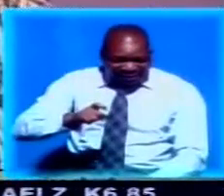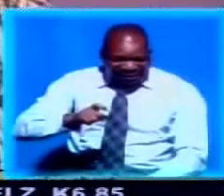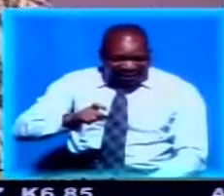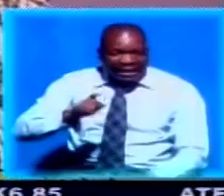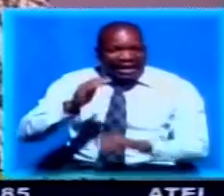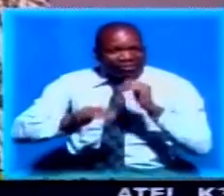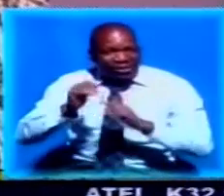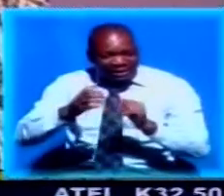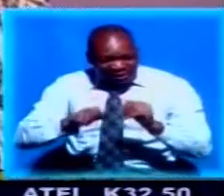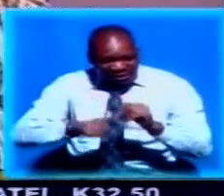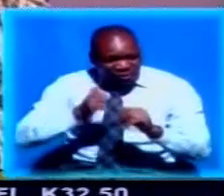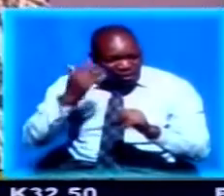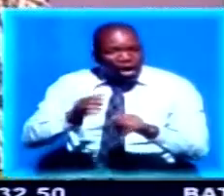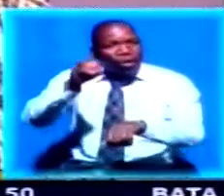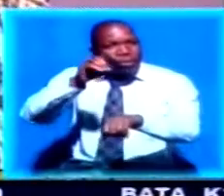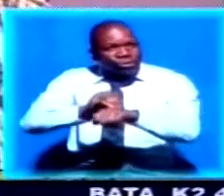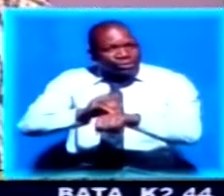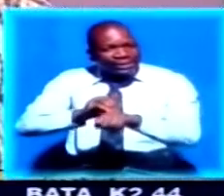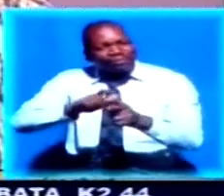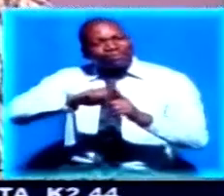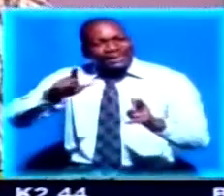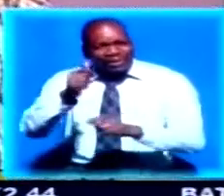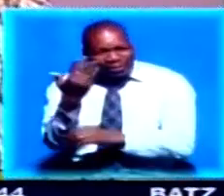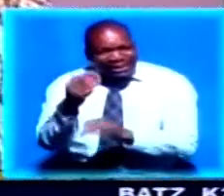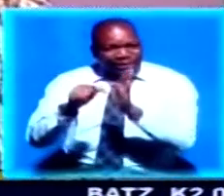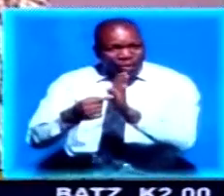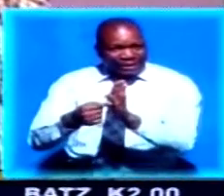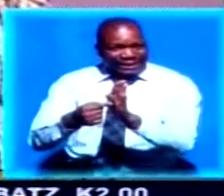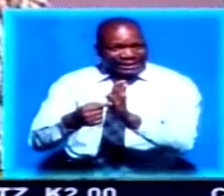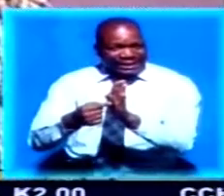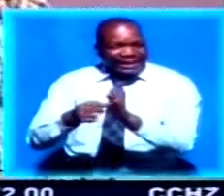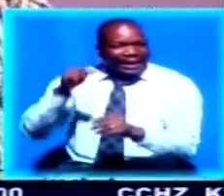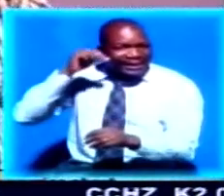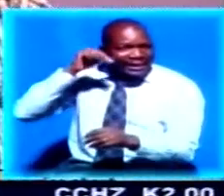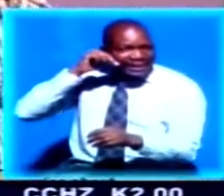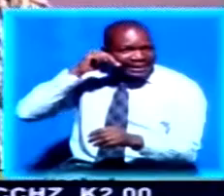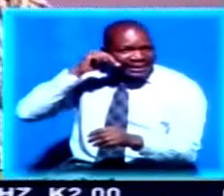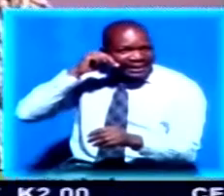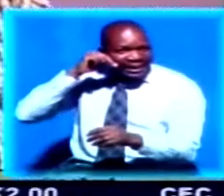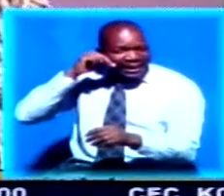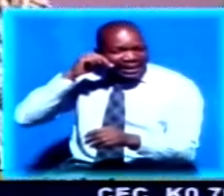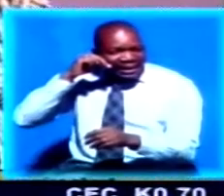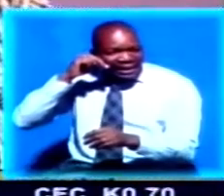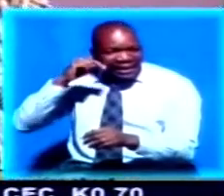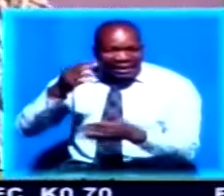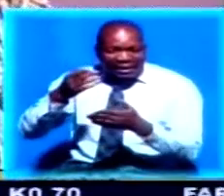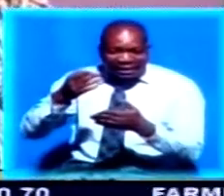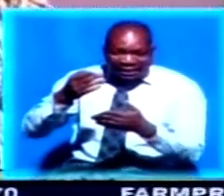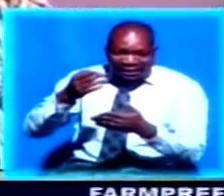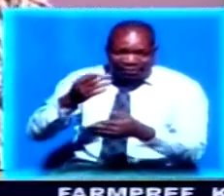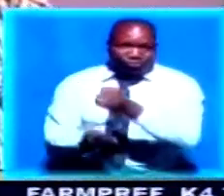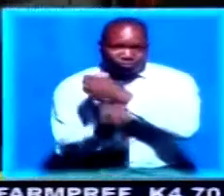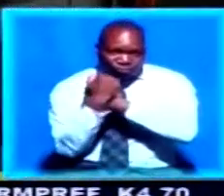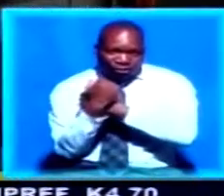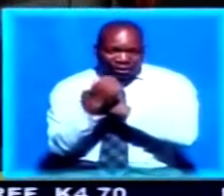I think there's a huge opportunity. There's 15 points to collect. What Nigeria did in Indola, we can go and do that in Lagos. We are